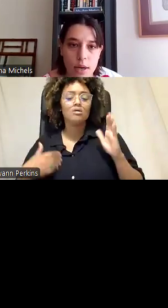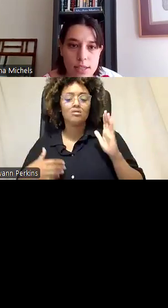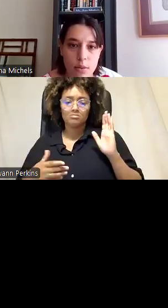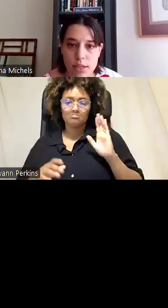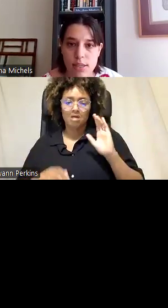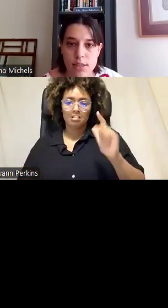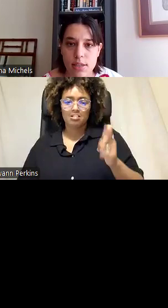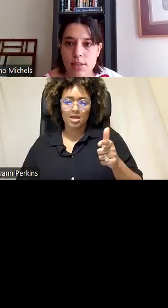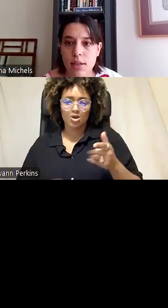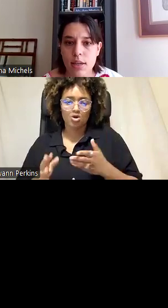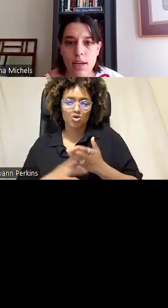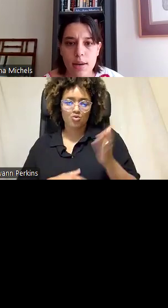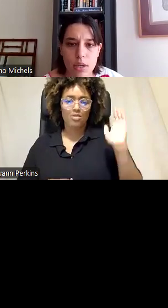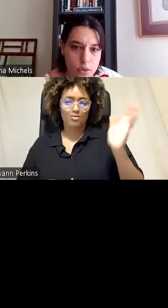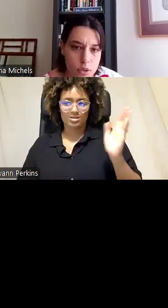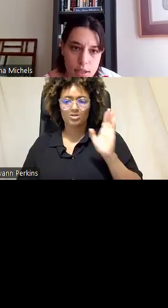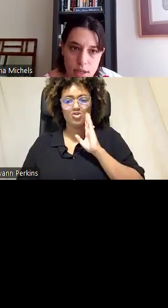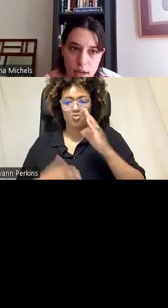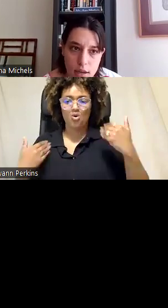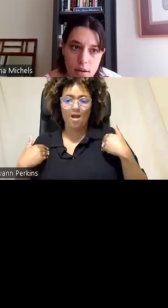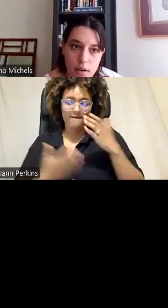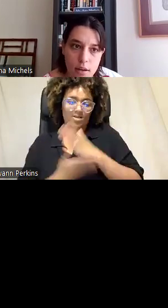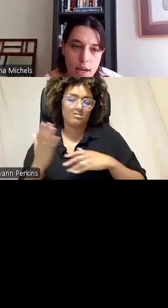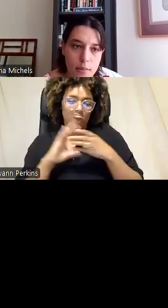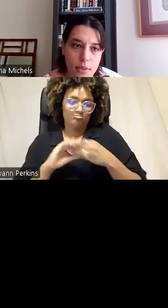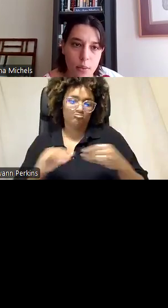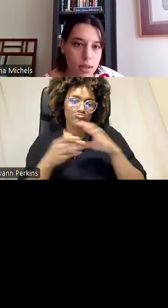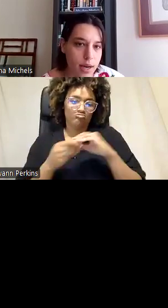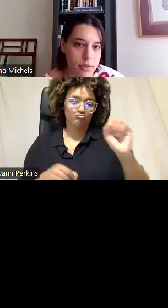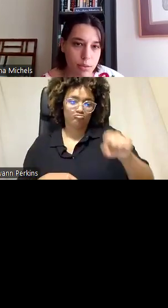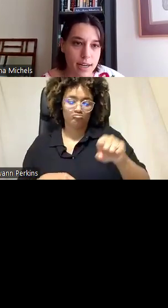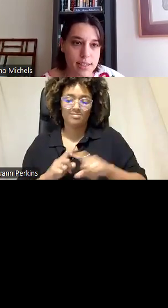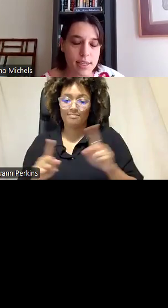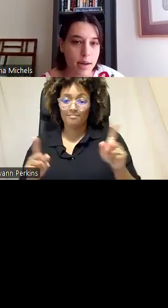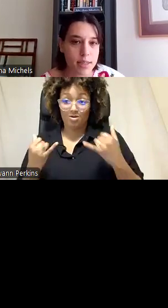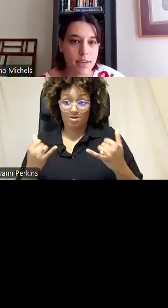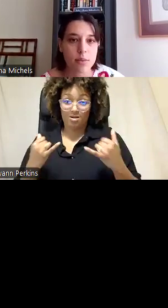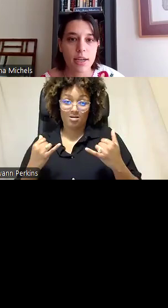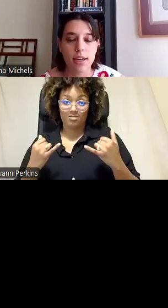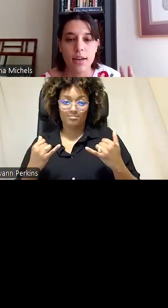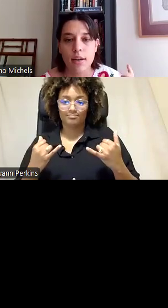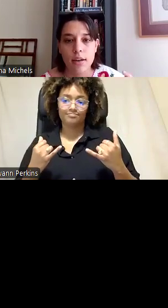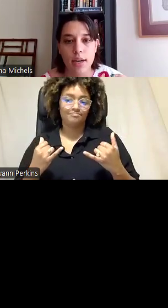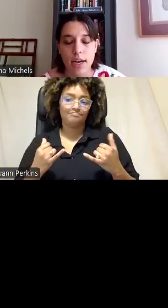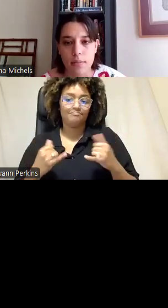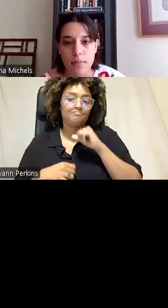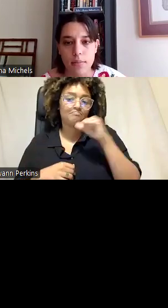certainly throughout SAVAT presentations, but unfortunately none that will allow us to practice economic safety